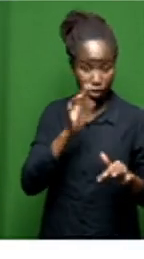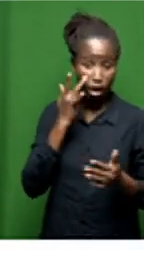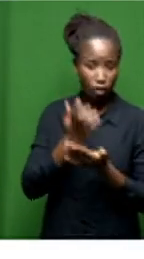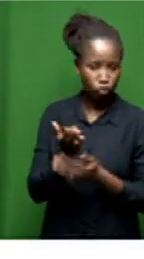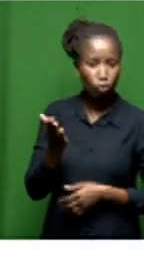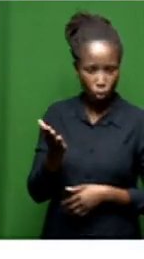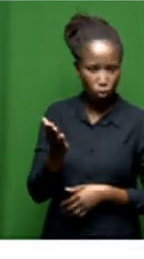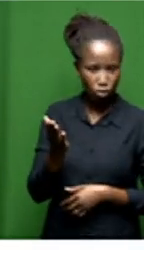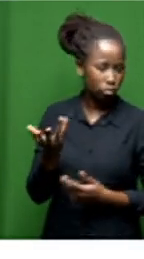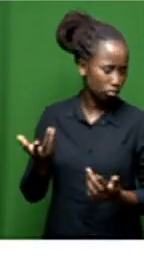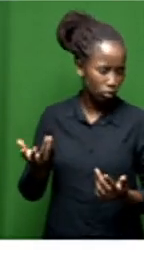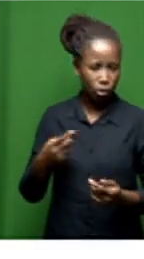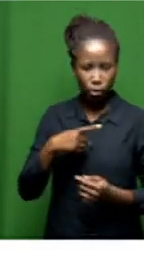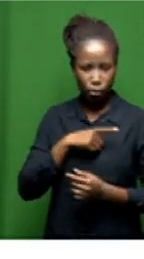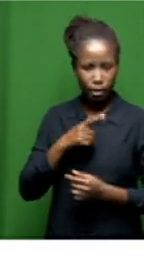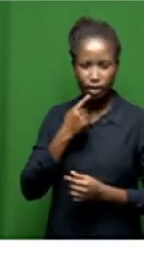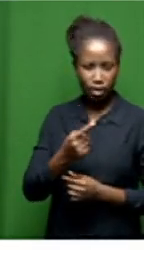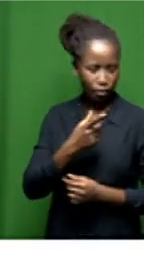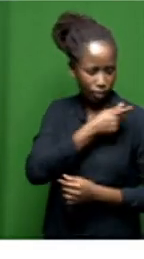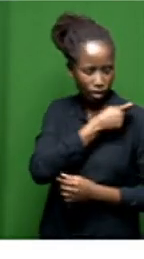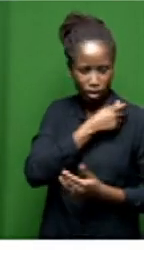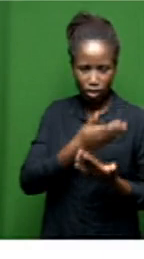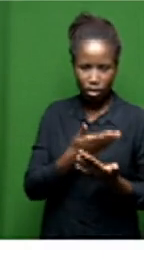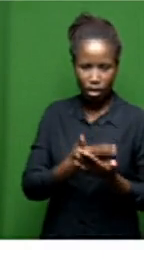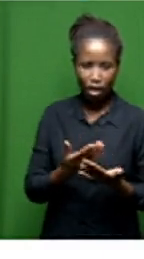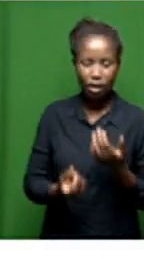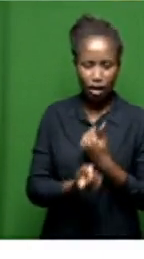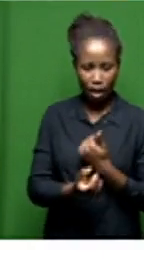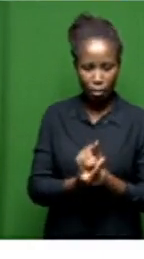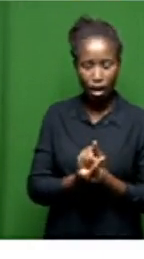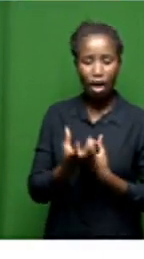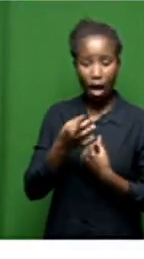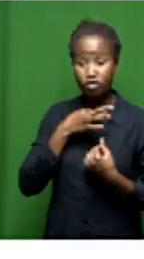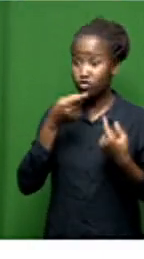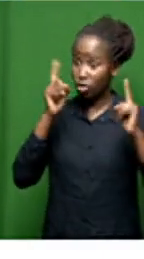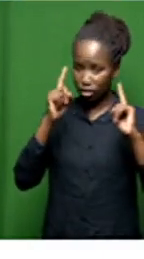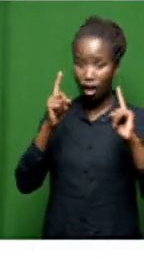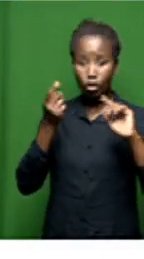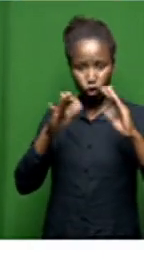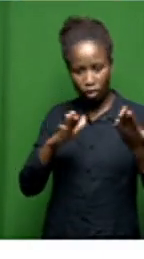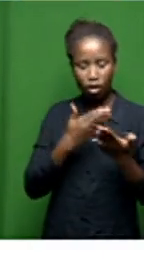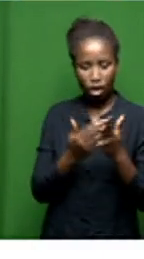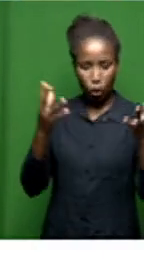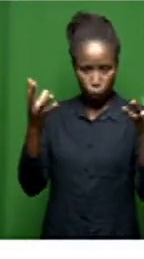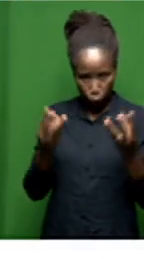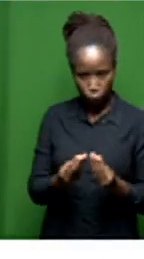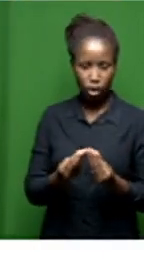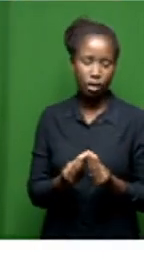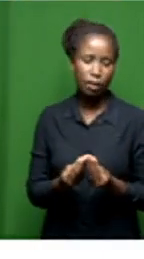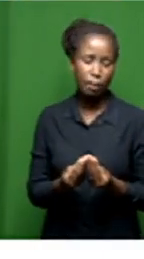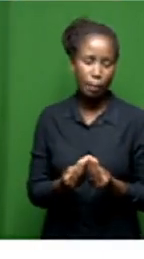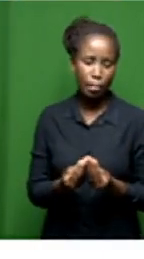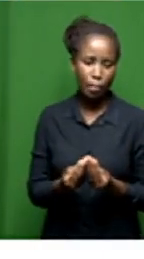to why a vaccine will outweigh a far bigger risk of death versus a smaller